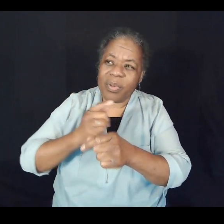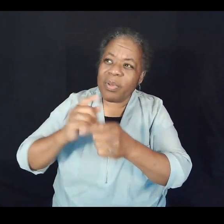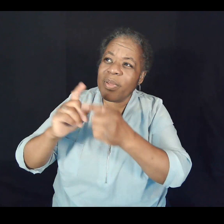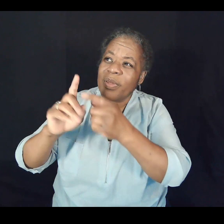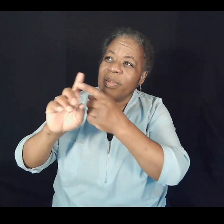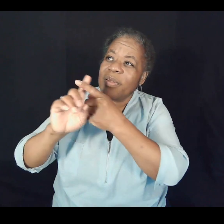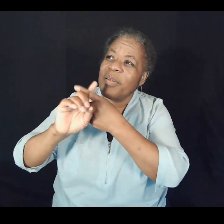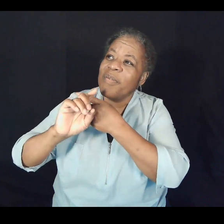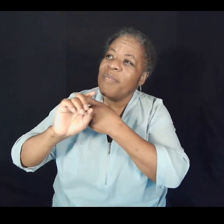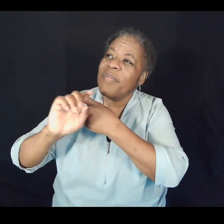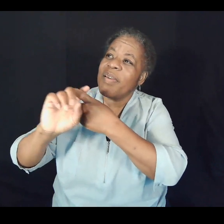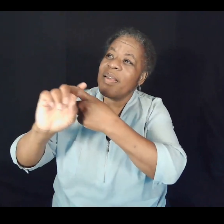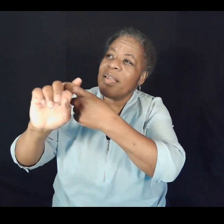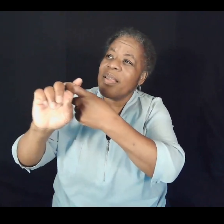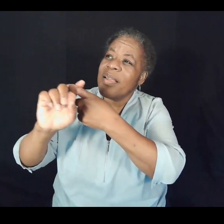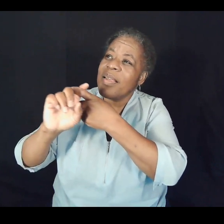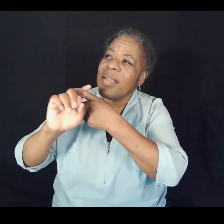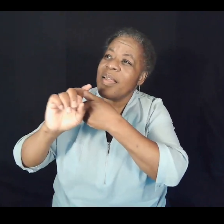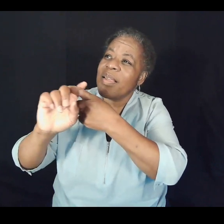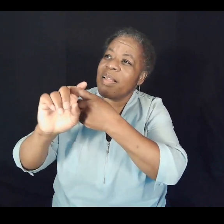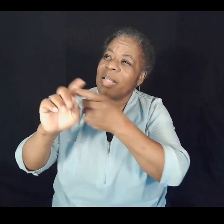what a friend.